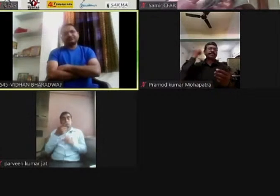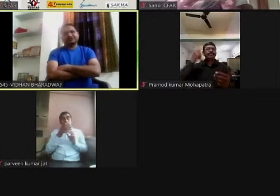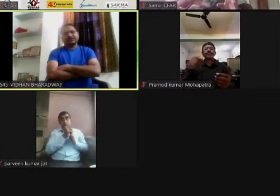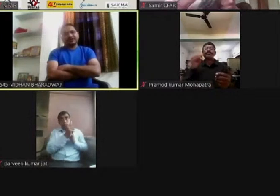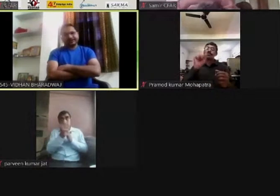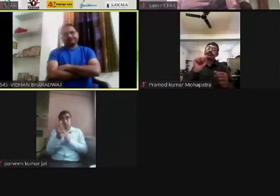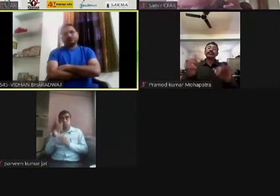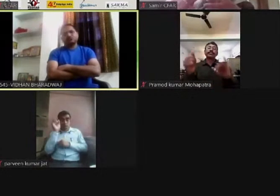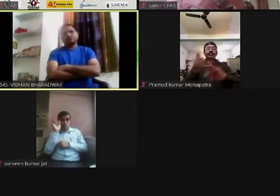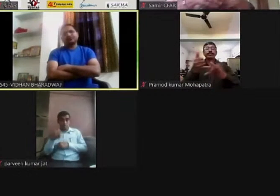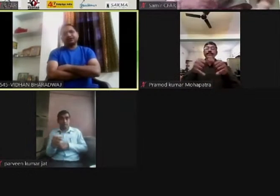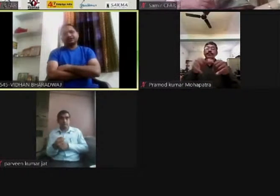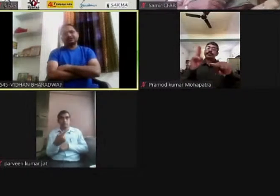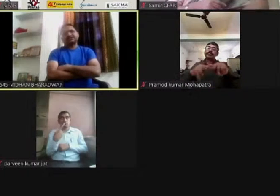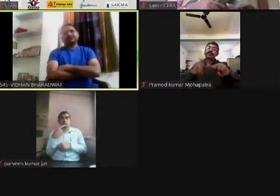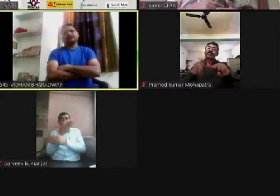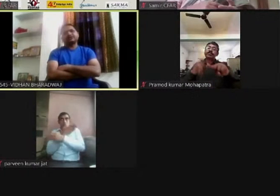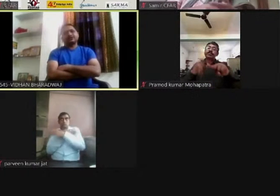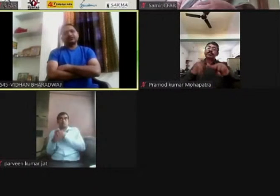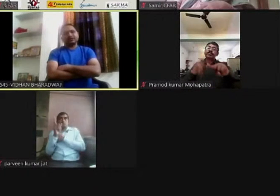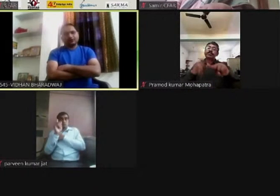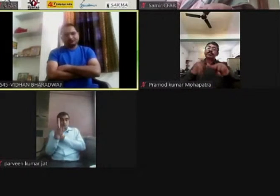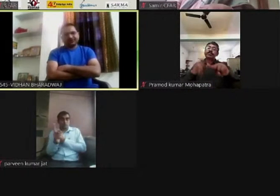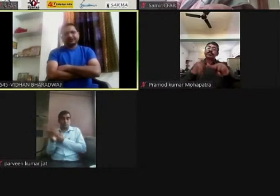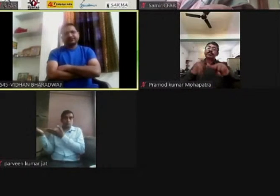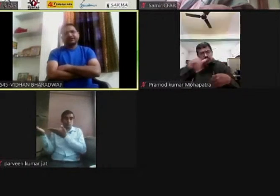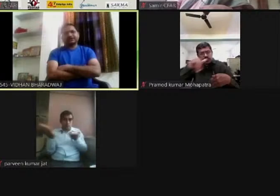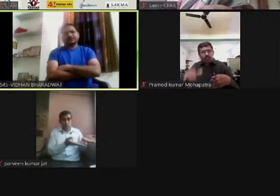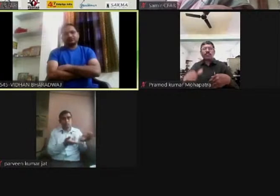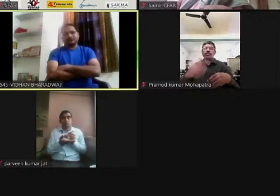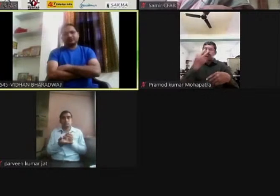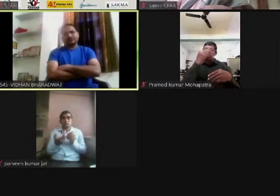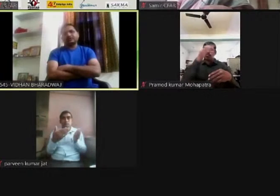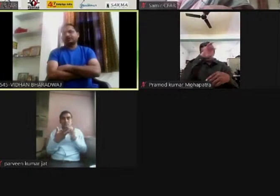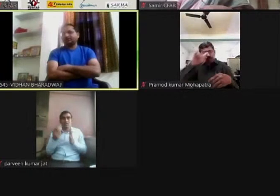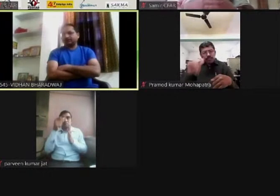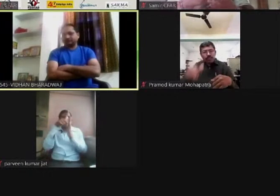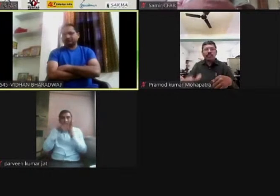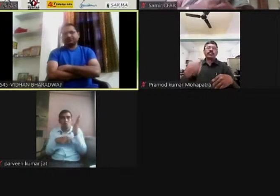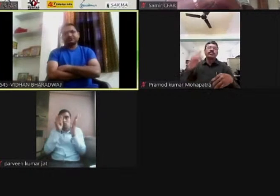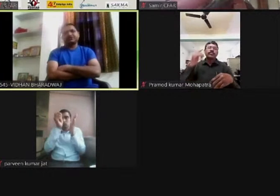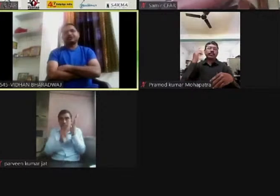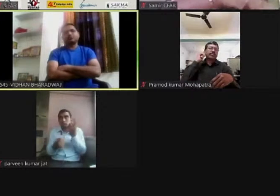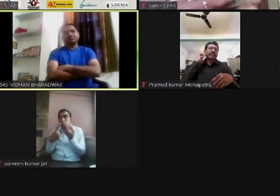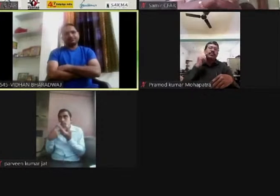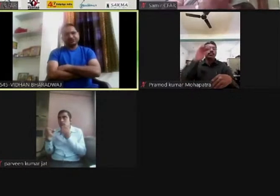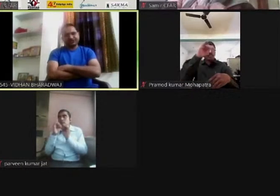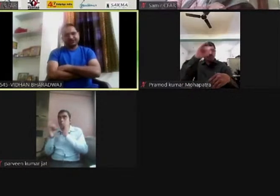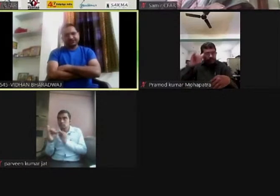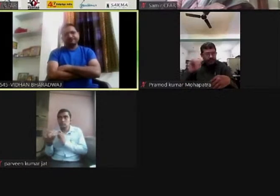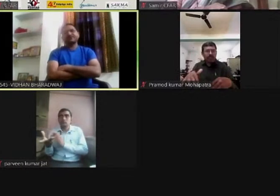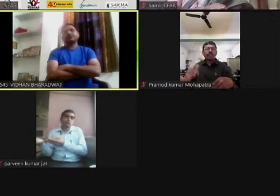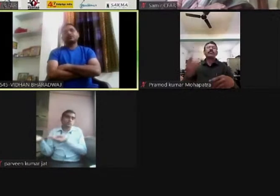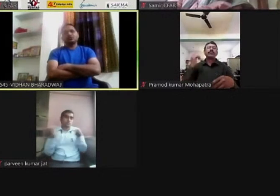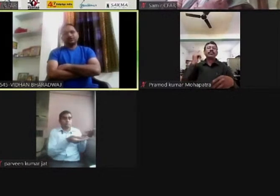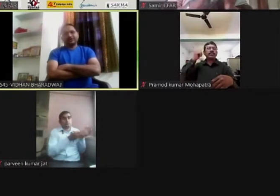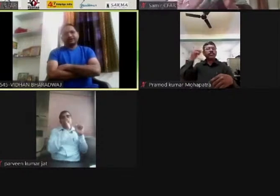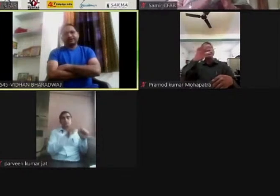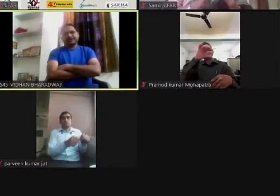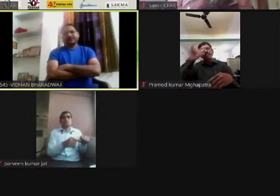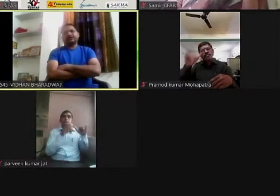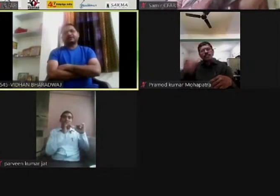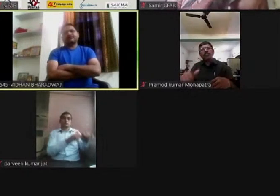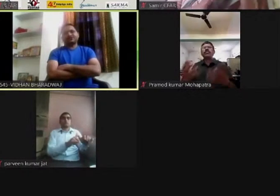been dedicated towards people with disabilities, and without any problem, if any person comes from a